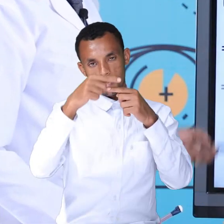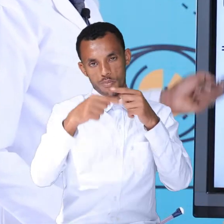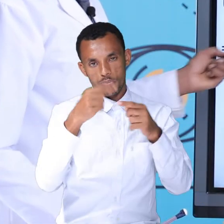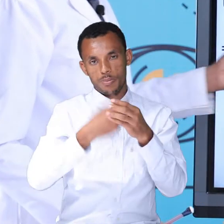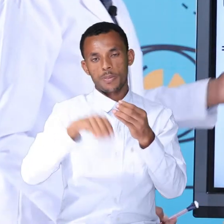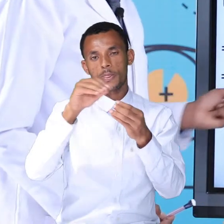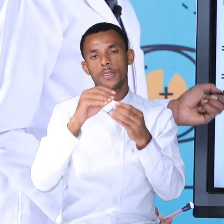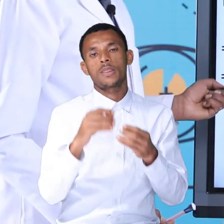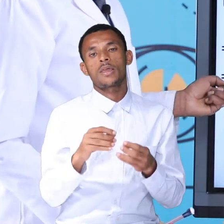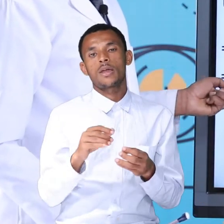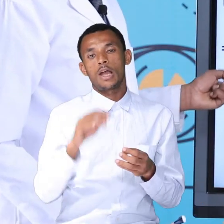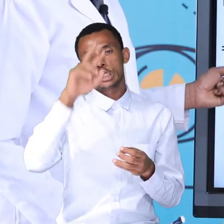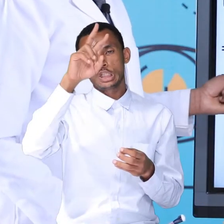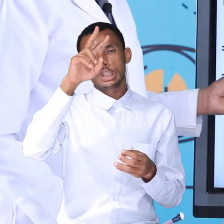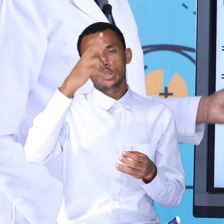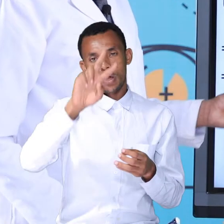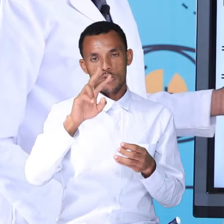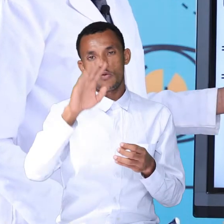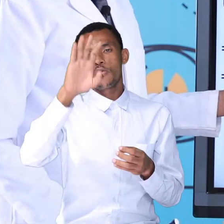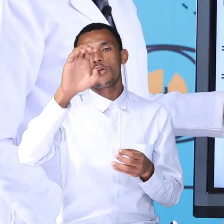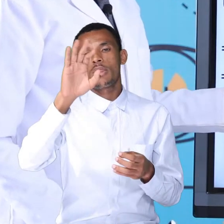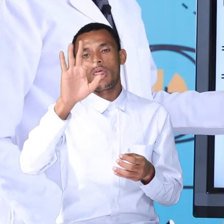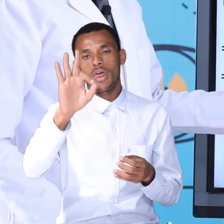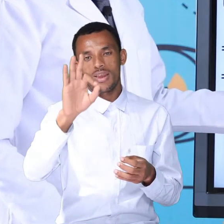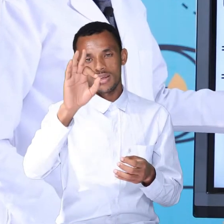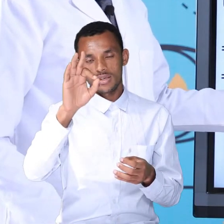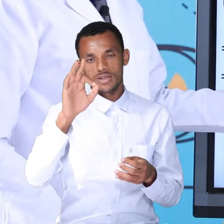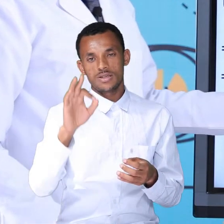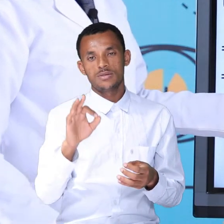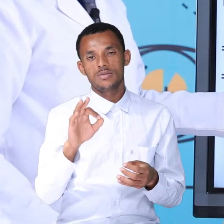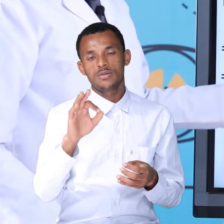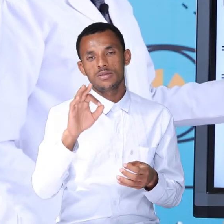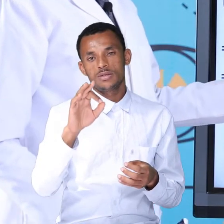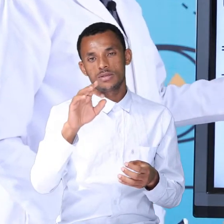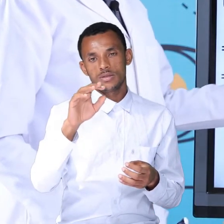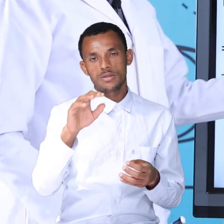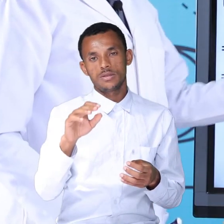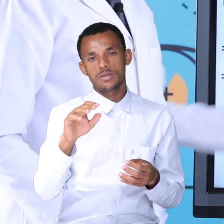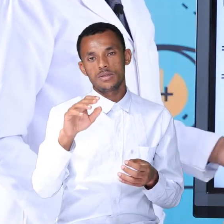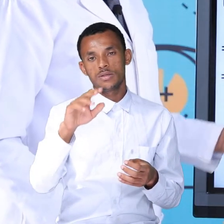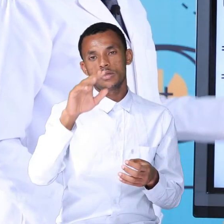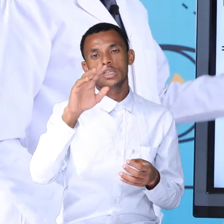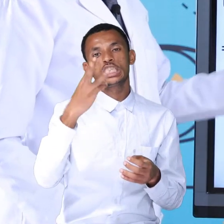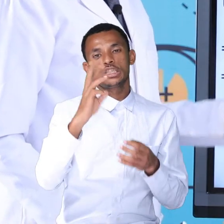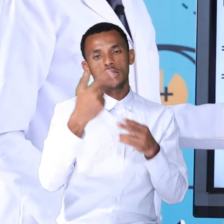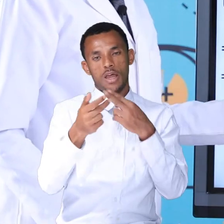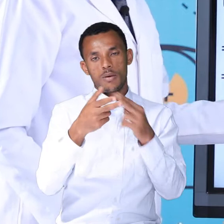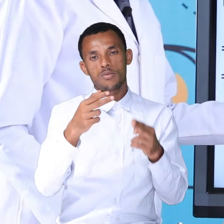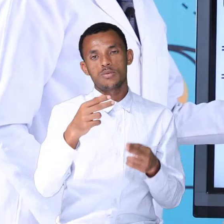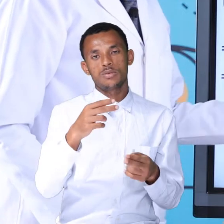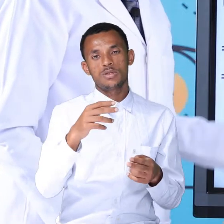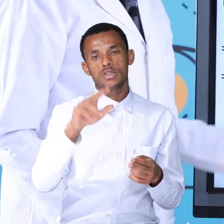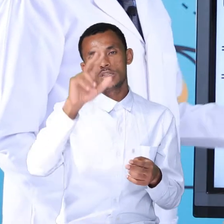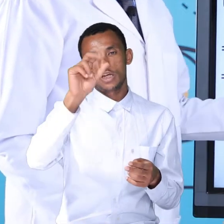When I square it, I have 49 square kilometers plus 32. we have 4 squared 16 times root 2 squared 2,